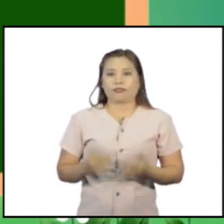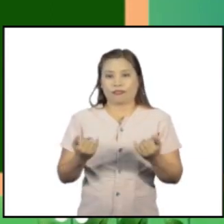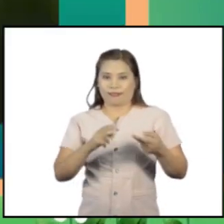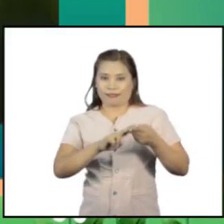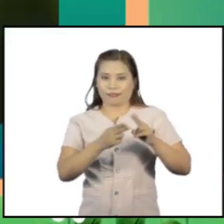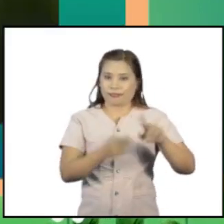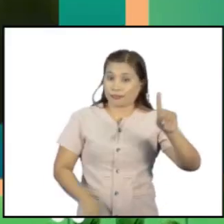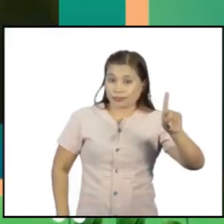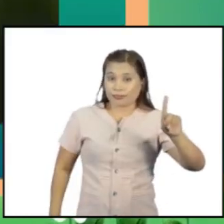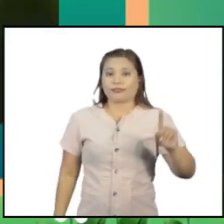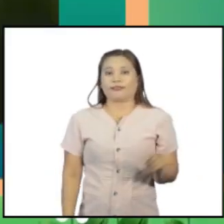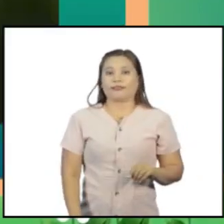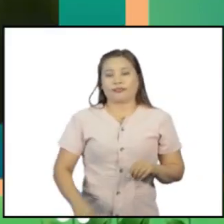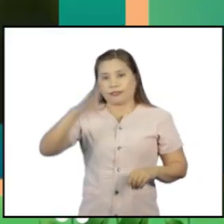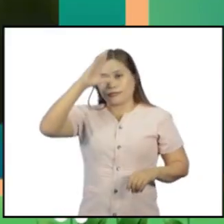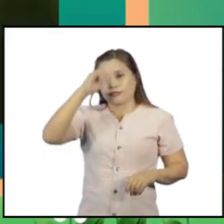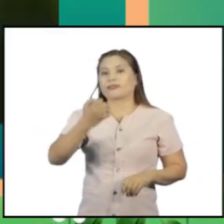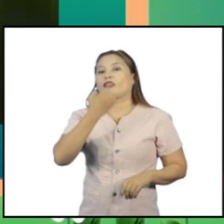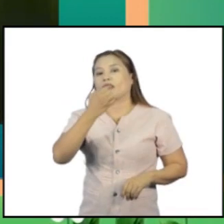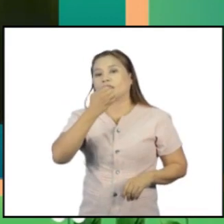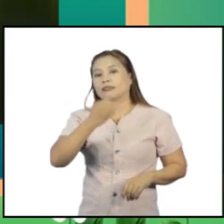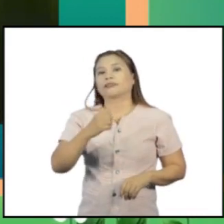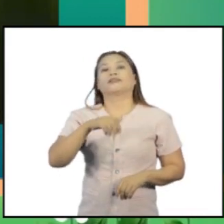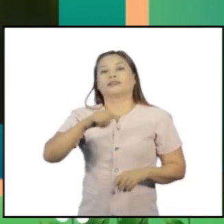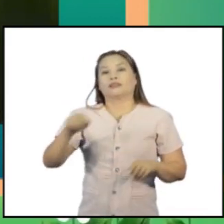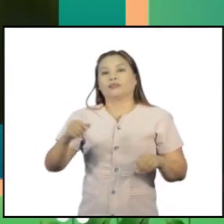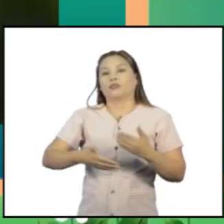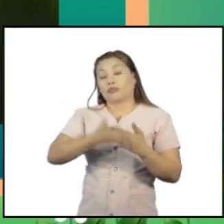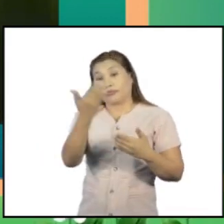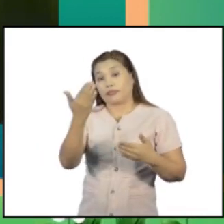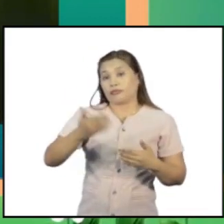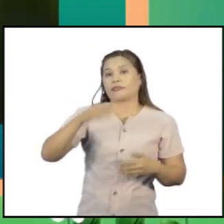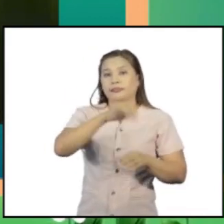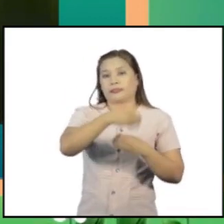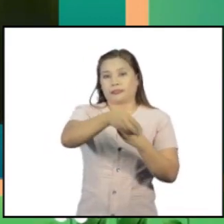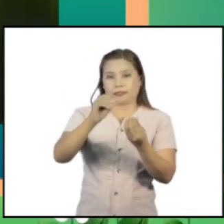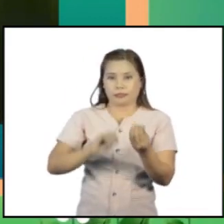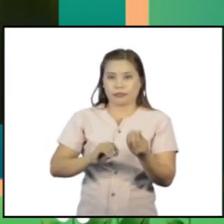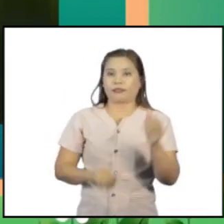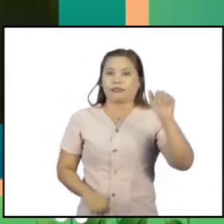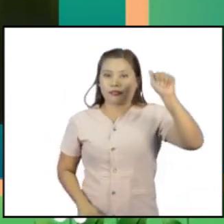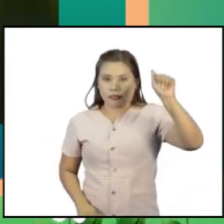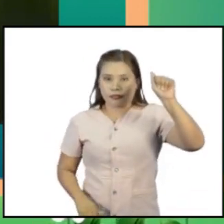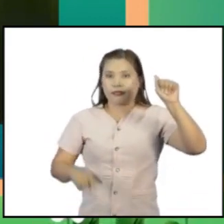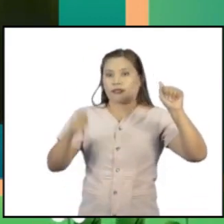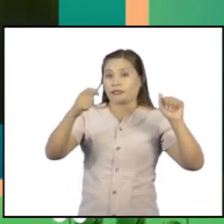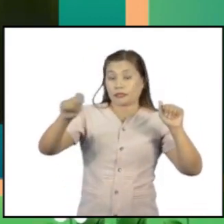Number 1. The boy ate almost all bananas. A.